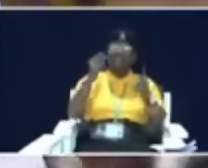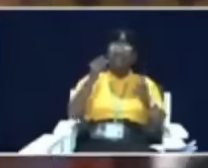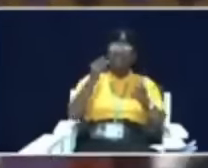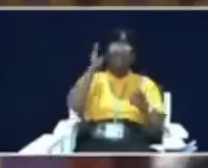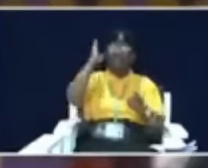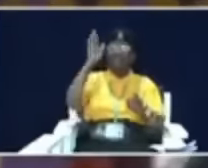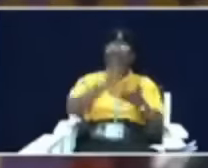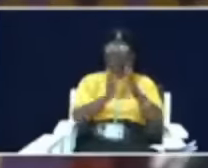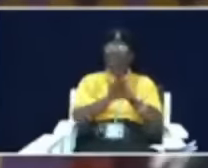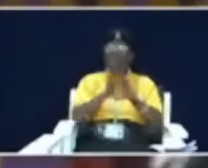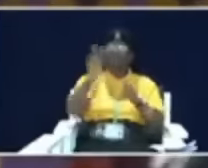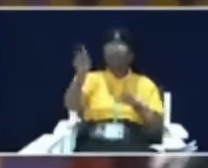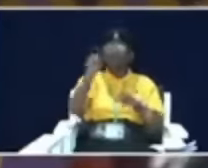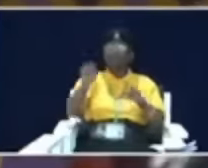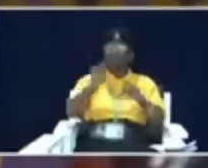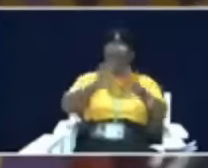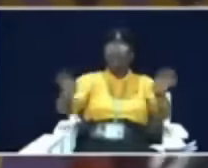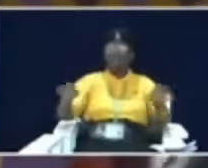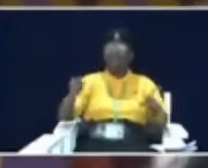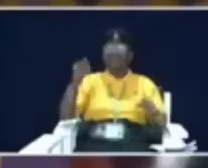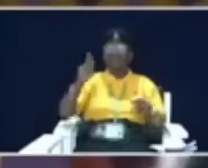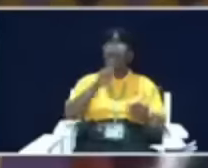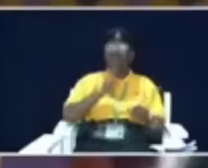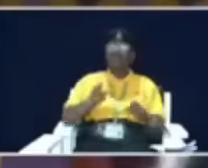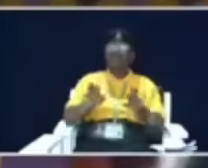The Red Sea represents the kind of wall